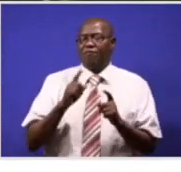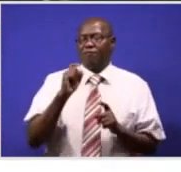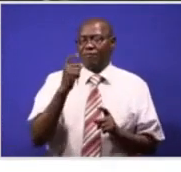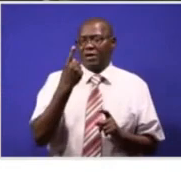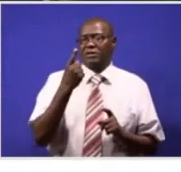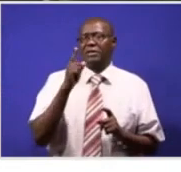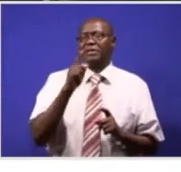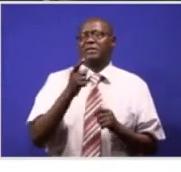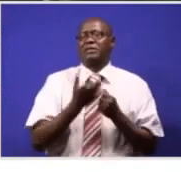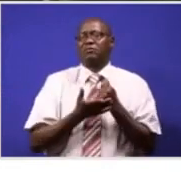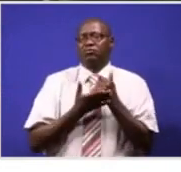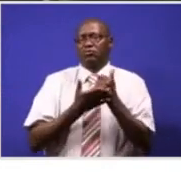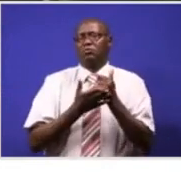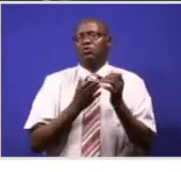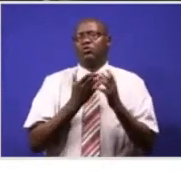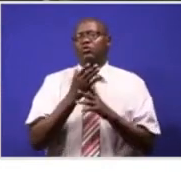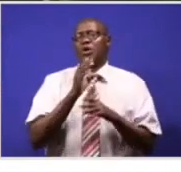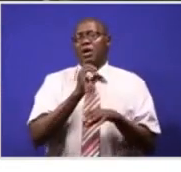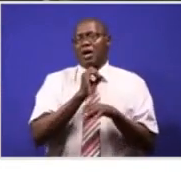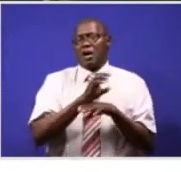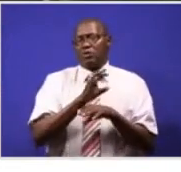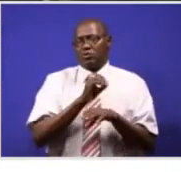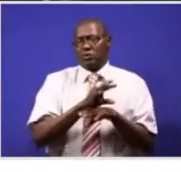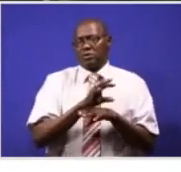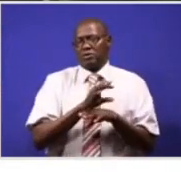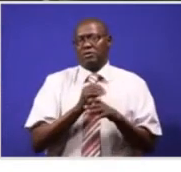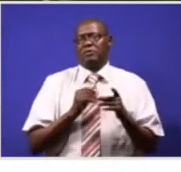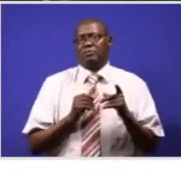be helped through counseling. Child,